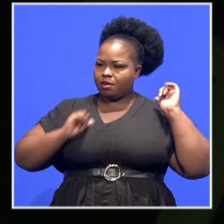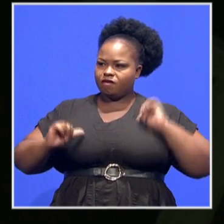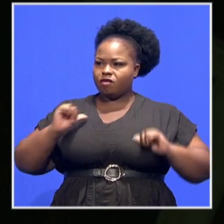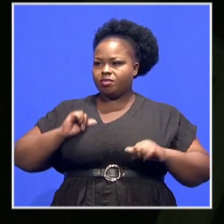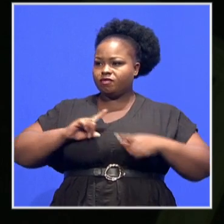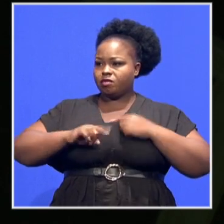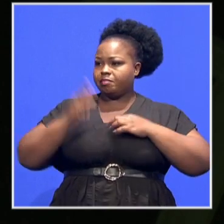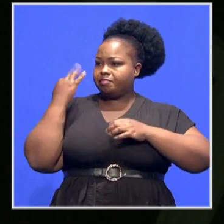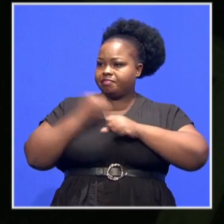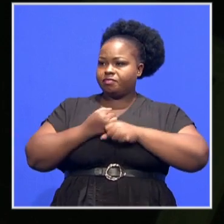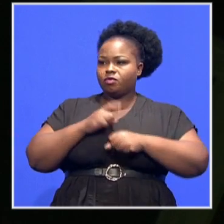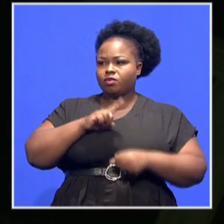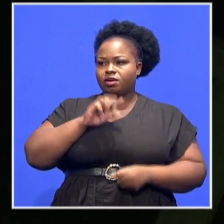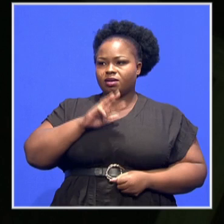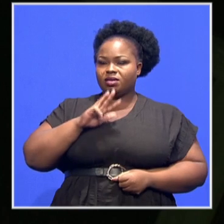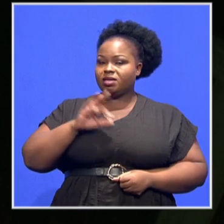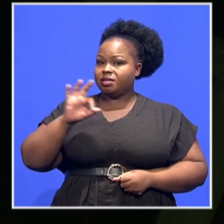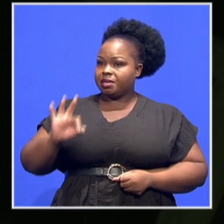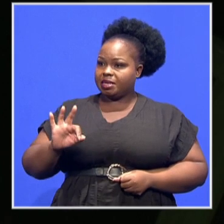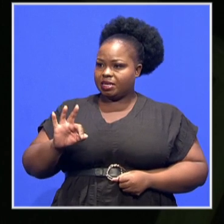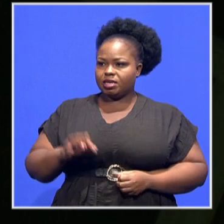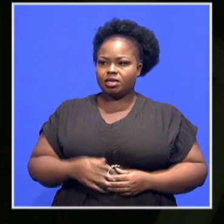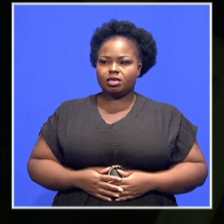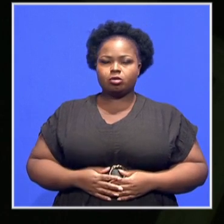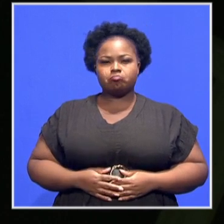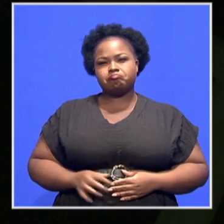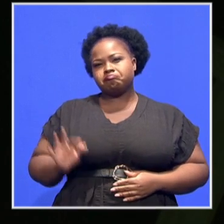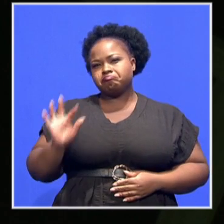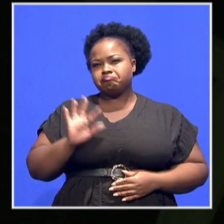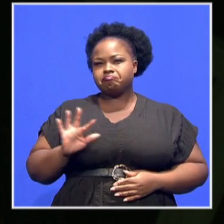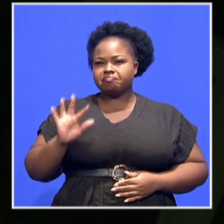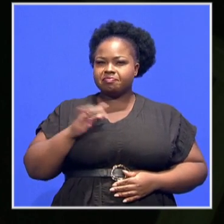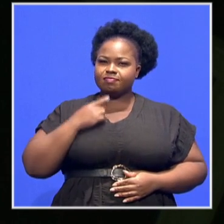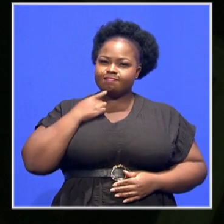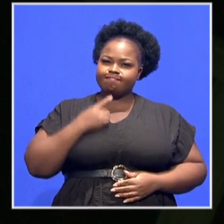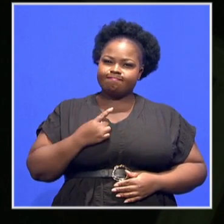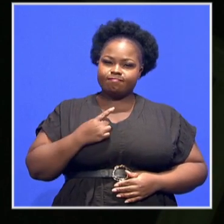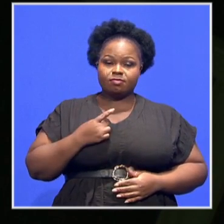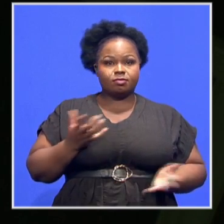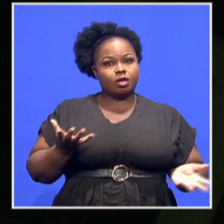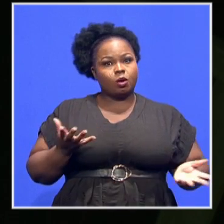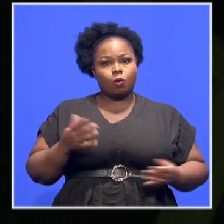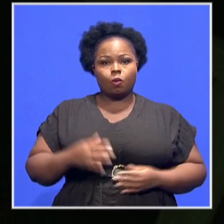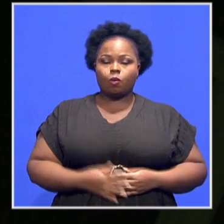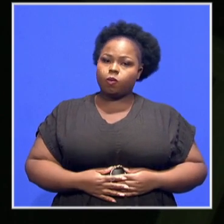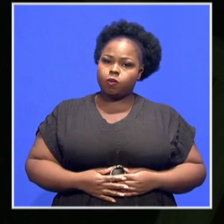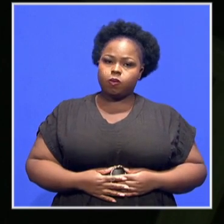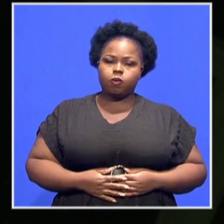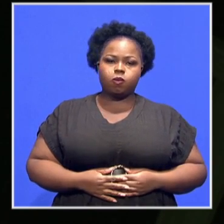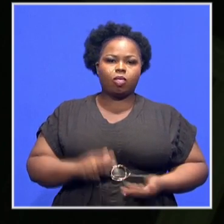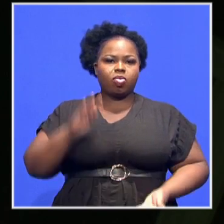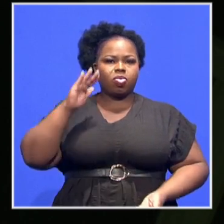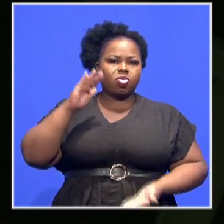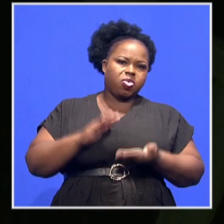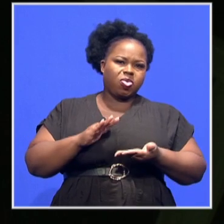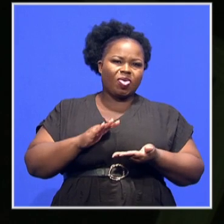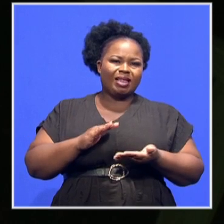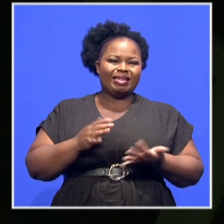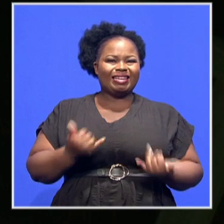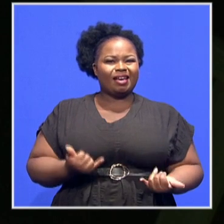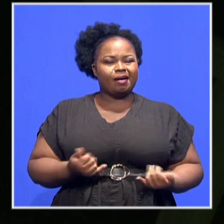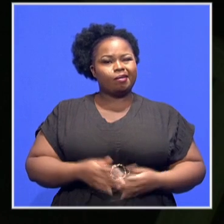1993. It is estimated that infrastructure inefficiencies have resulted in